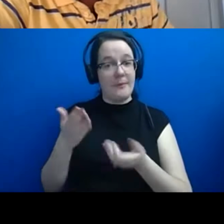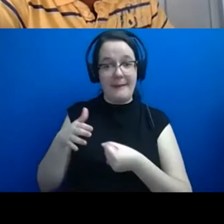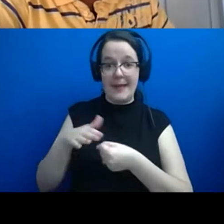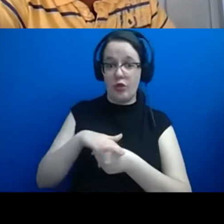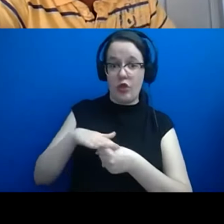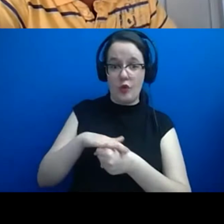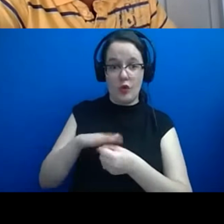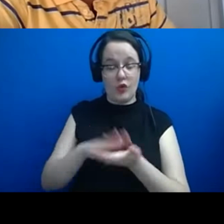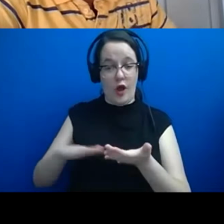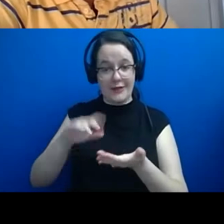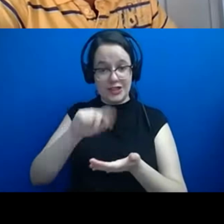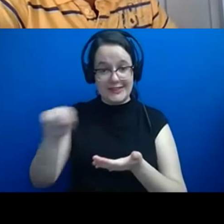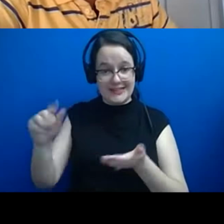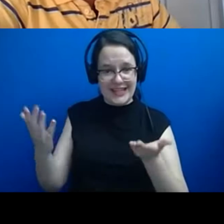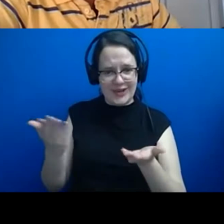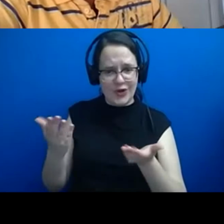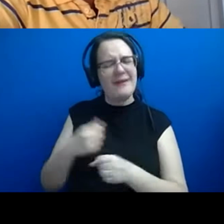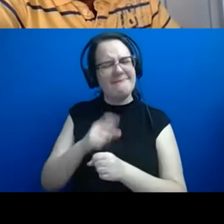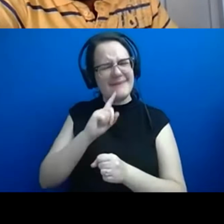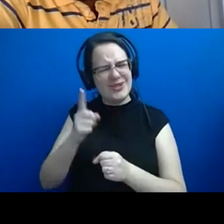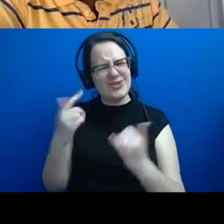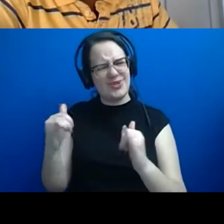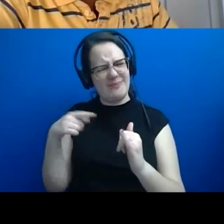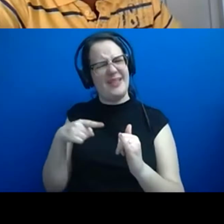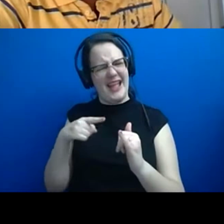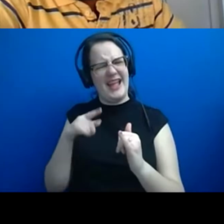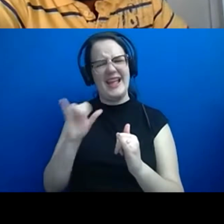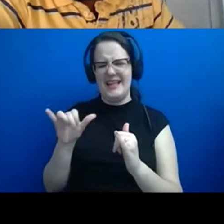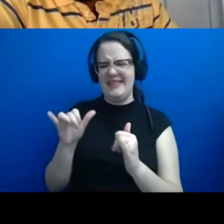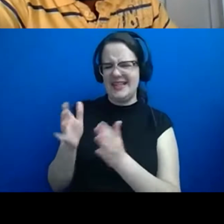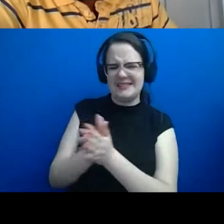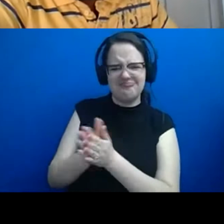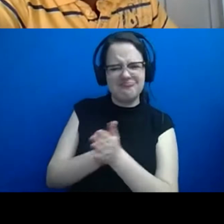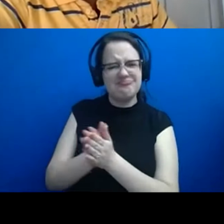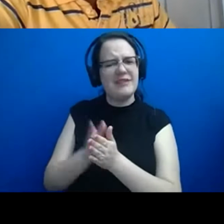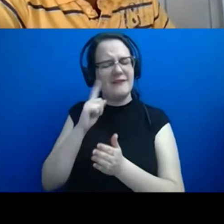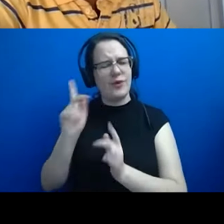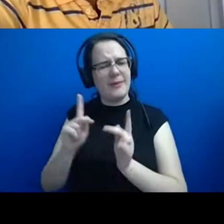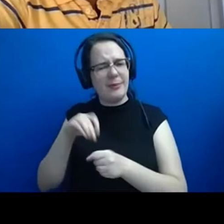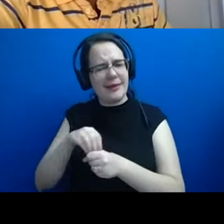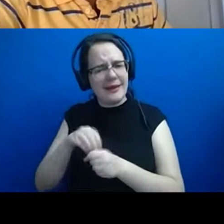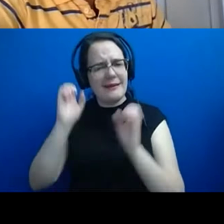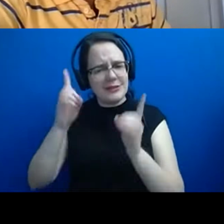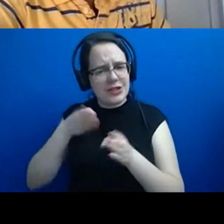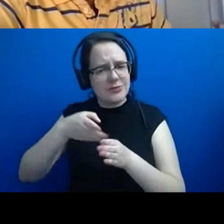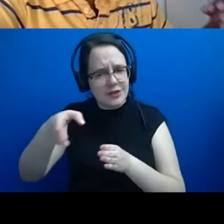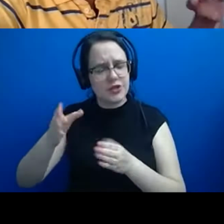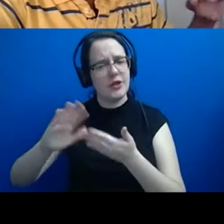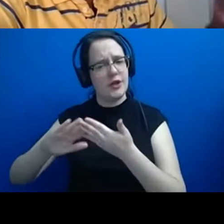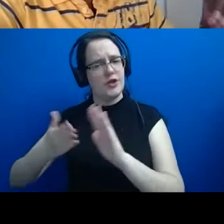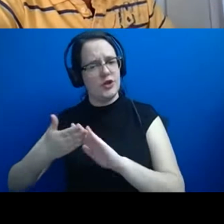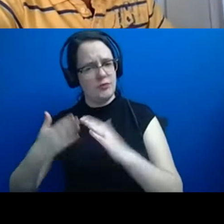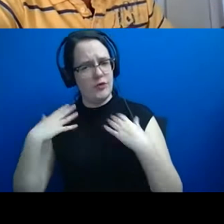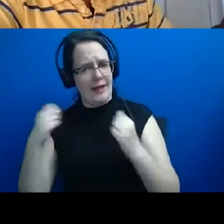sure that play is incentivized for people in education majors, people who are doing the community youth development degrees, things like that, just to understand that